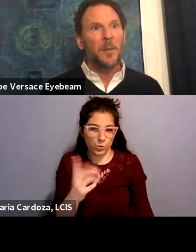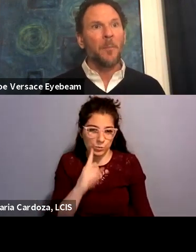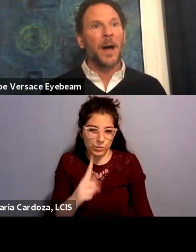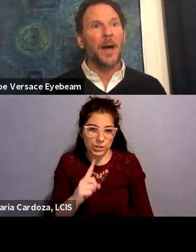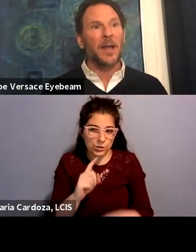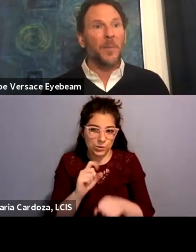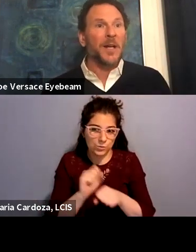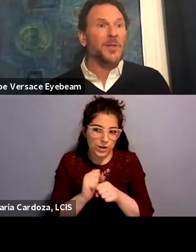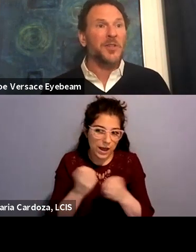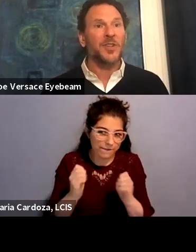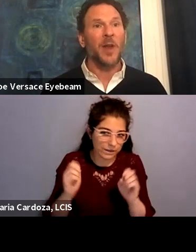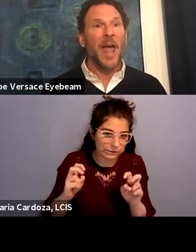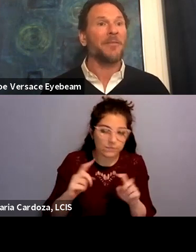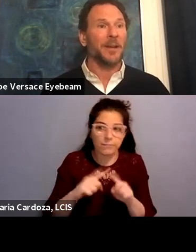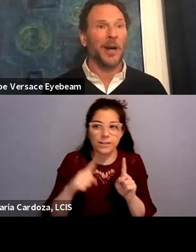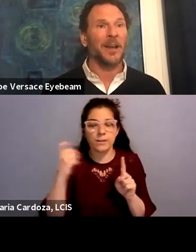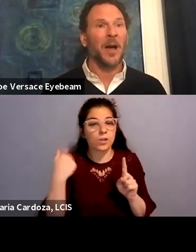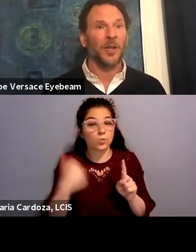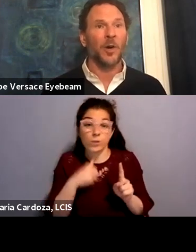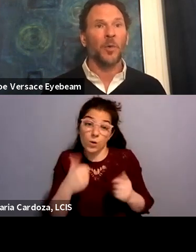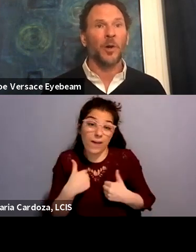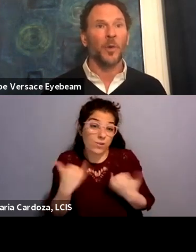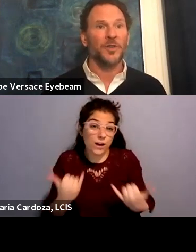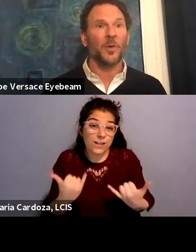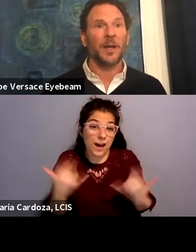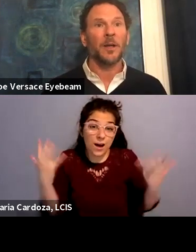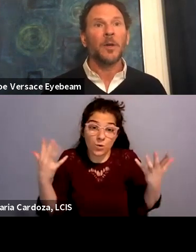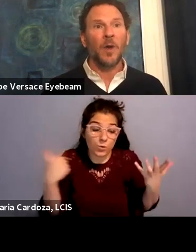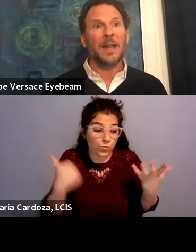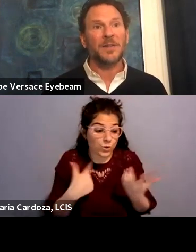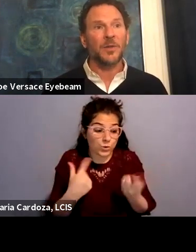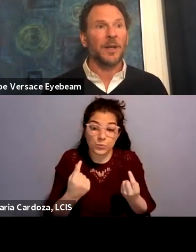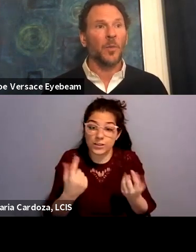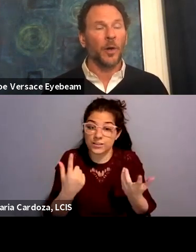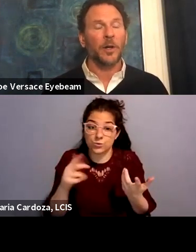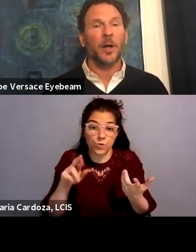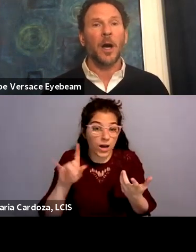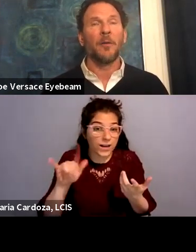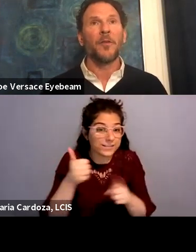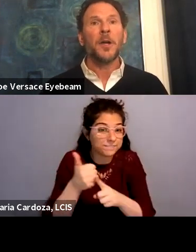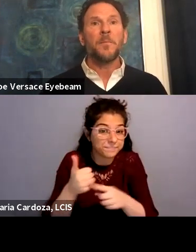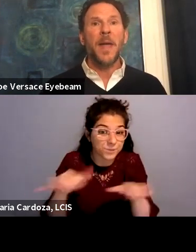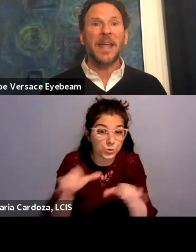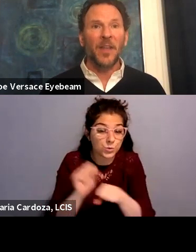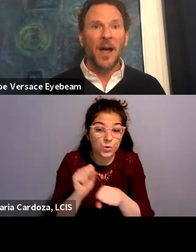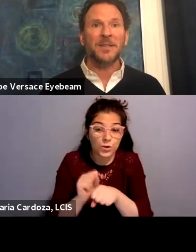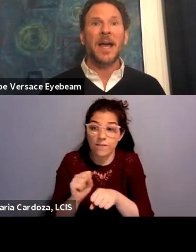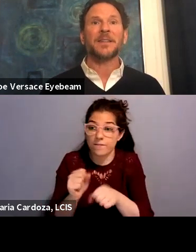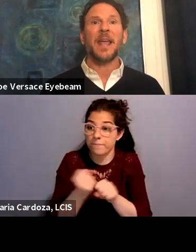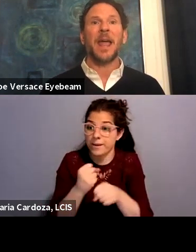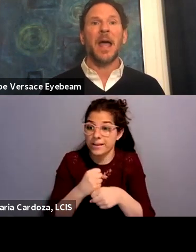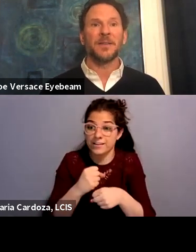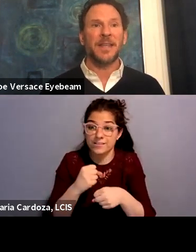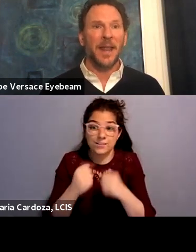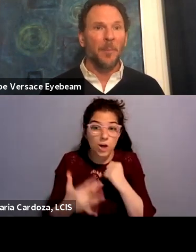effort, but it's because we just don't have it right now. We're doing, Roddy's doing the work of making the